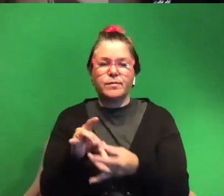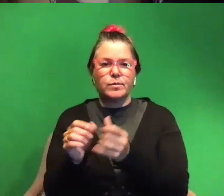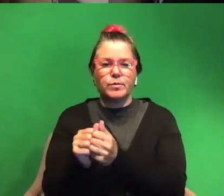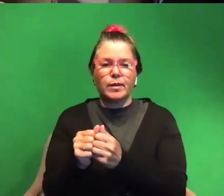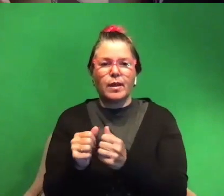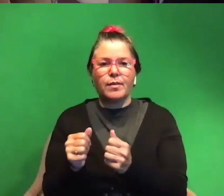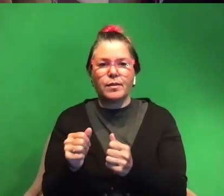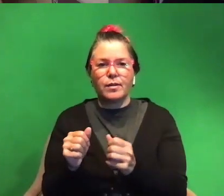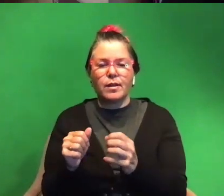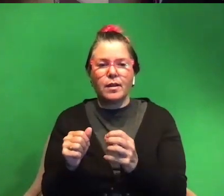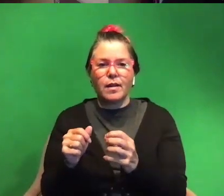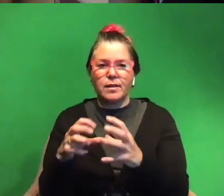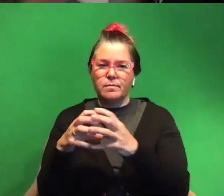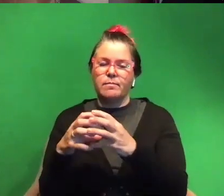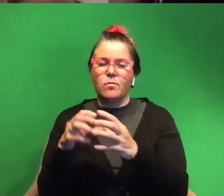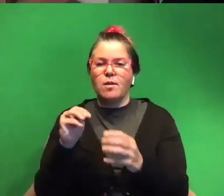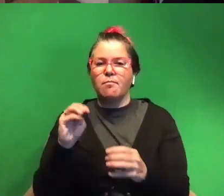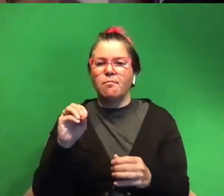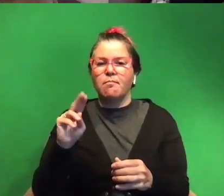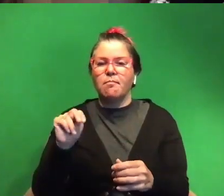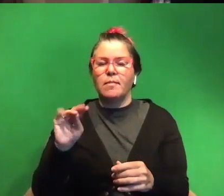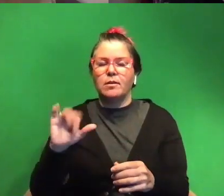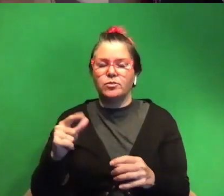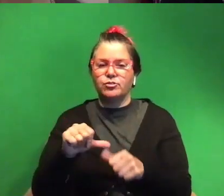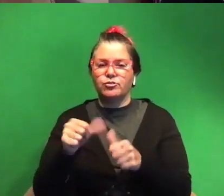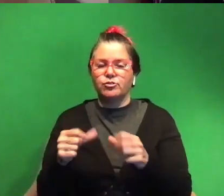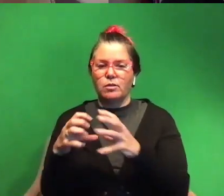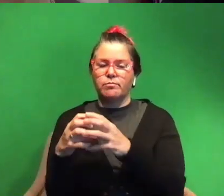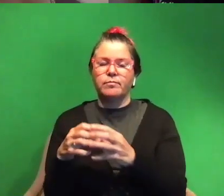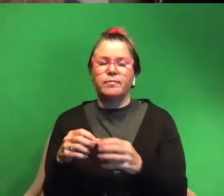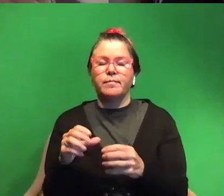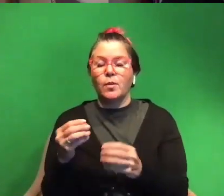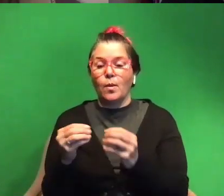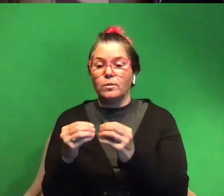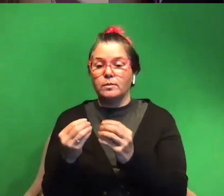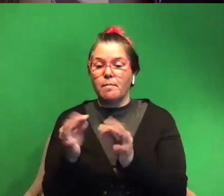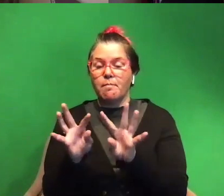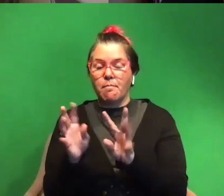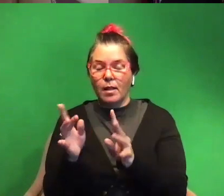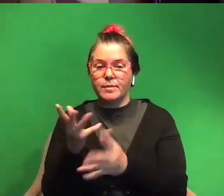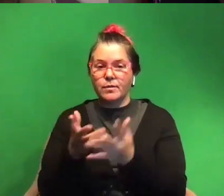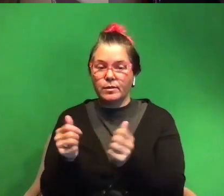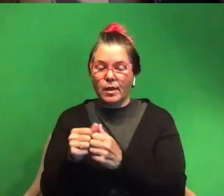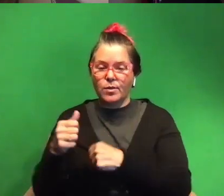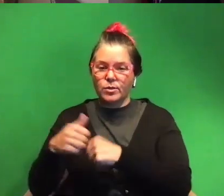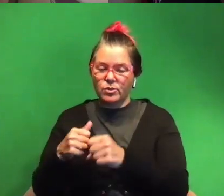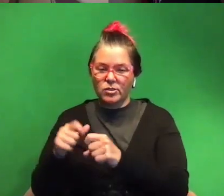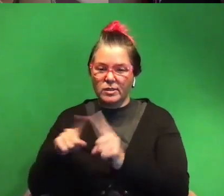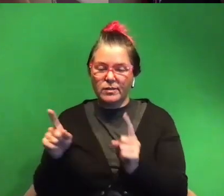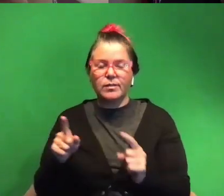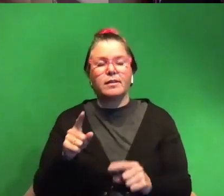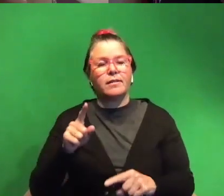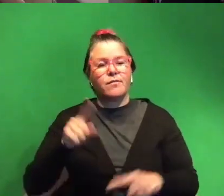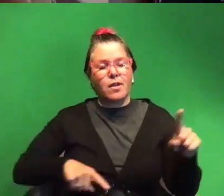overall shape is more mounding. So there can be a variety of ways in which polyps interact with each other or polyps are structured, and there can also be a variety of